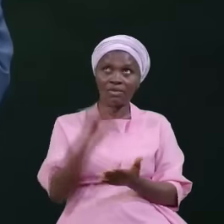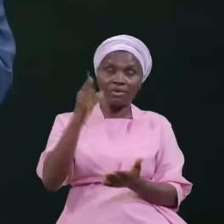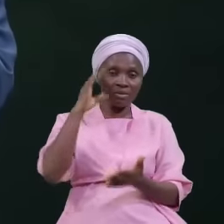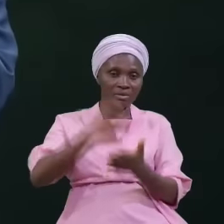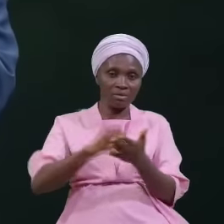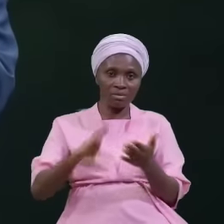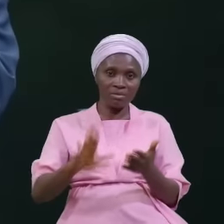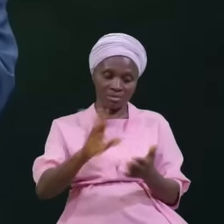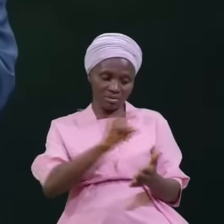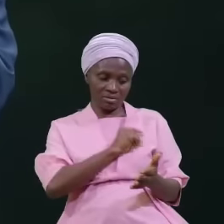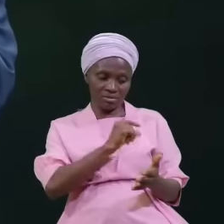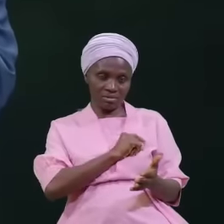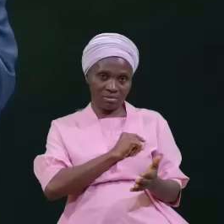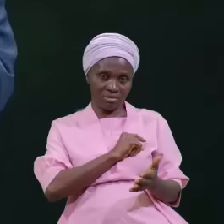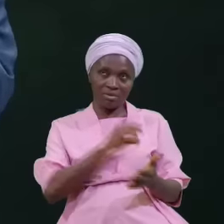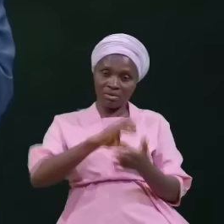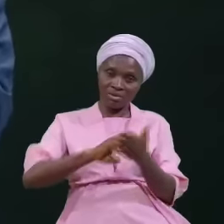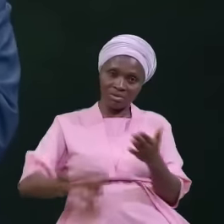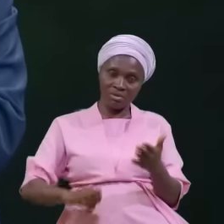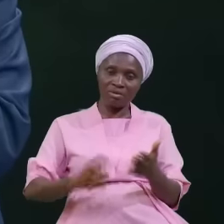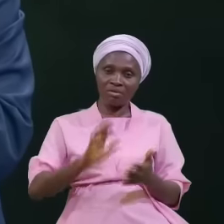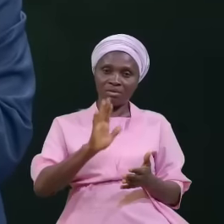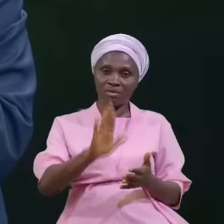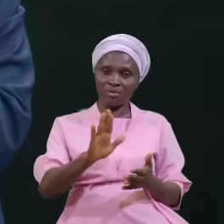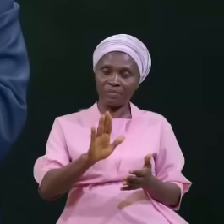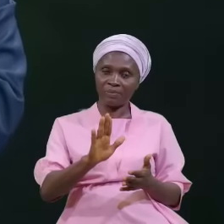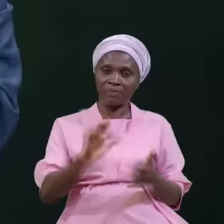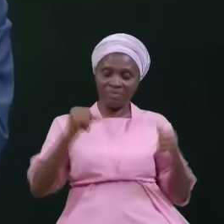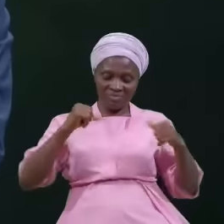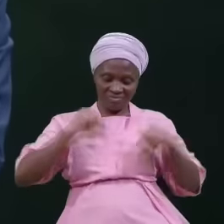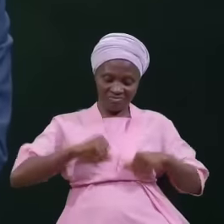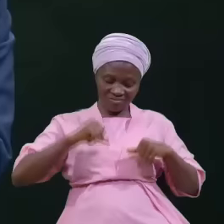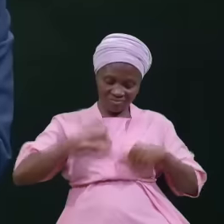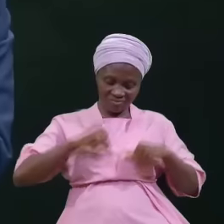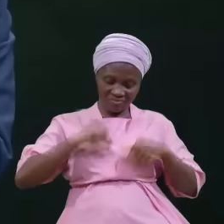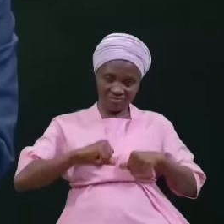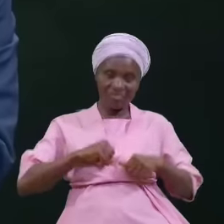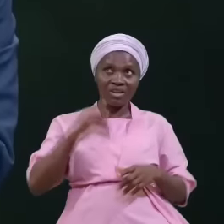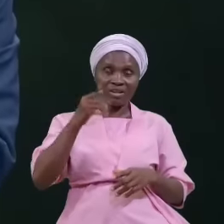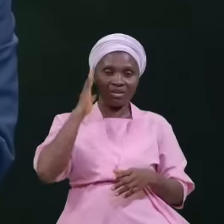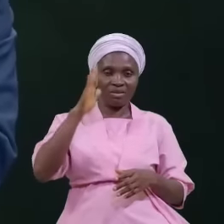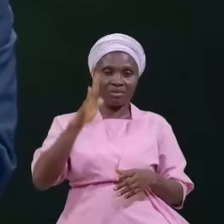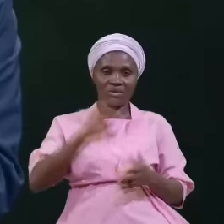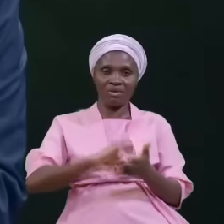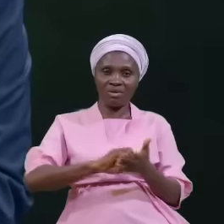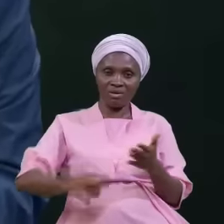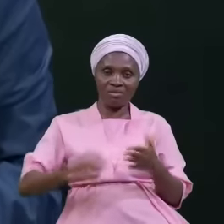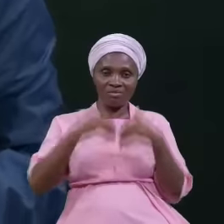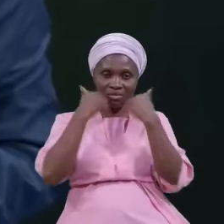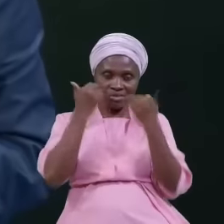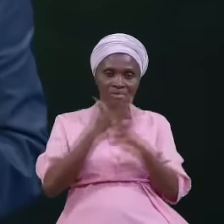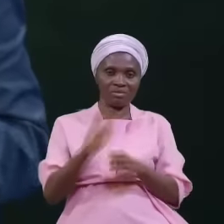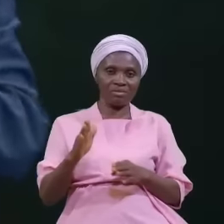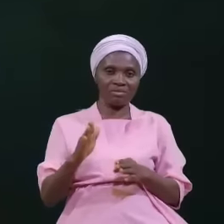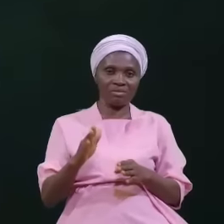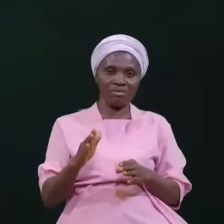guilt, remove your condemnation, remove the shame that piled up in